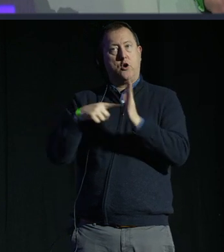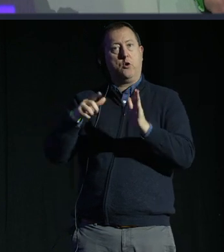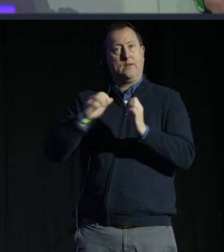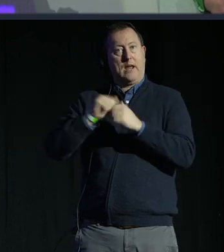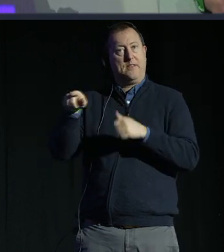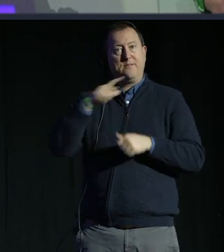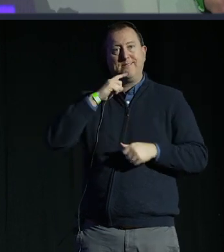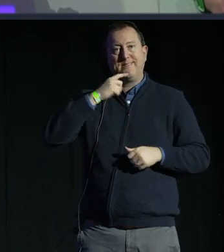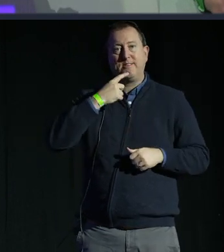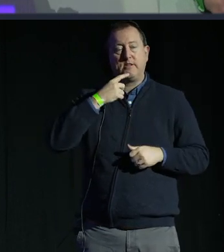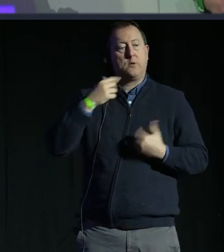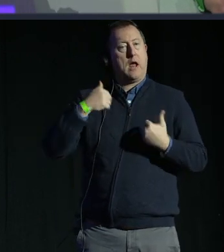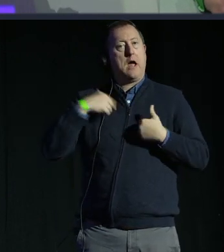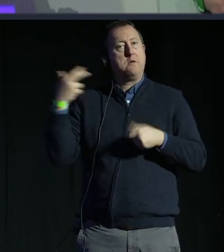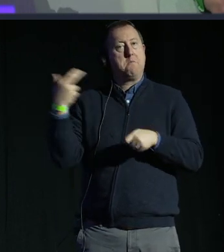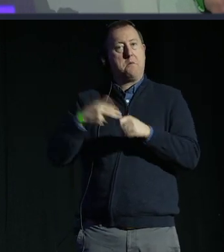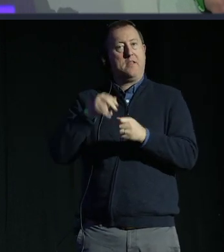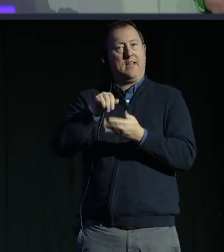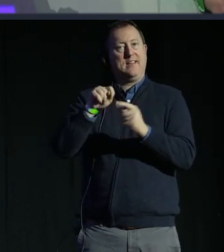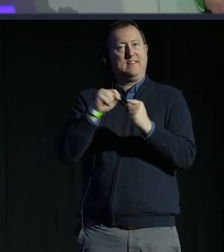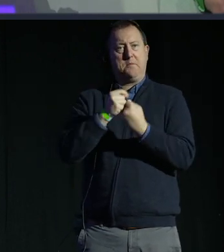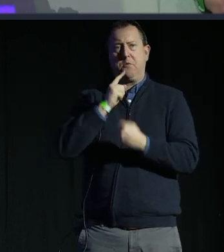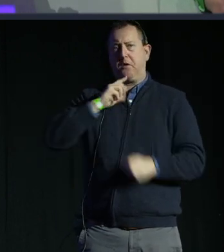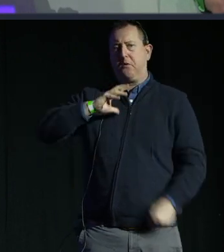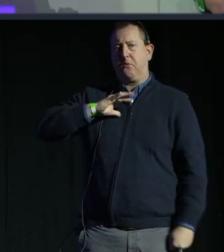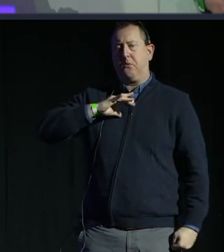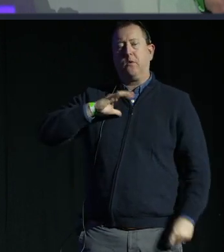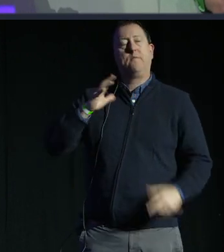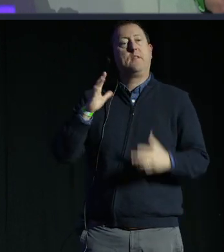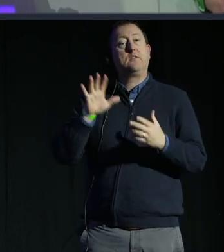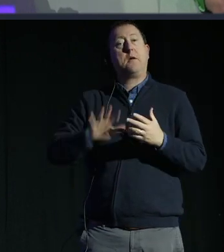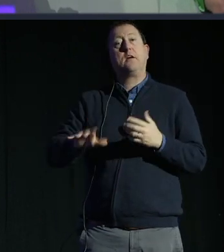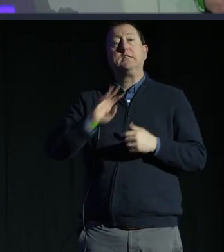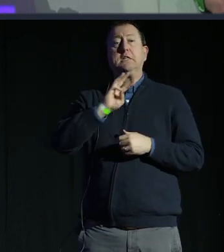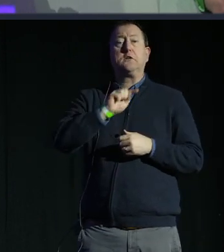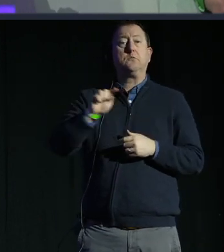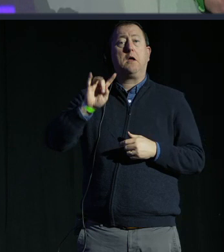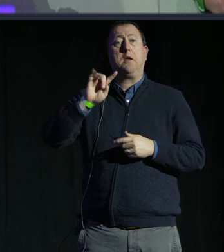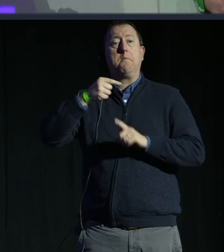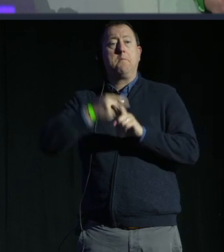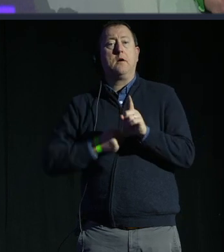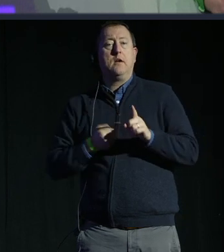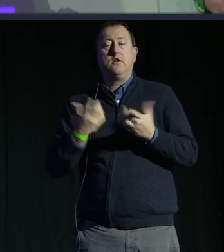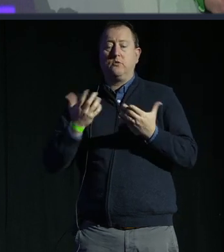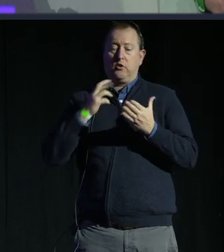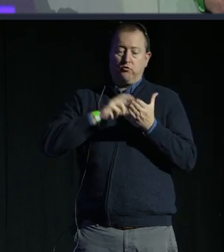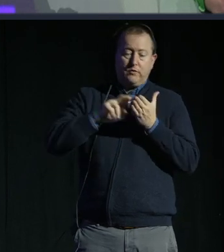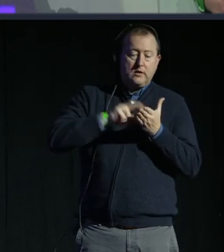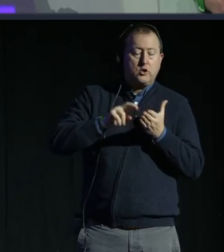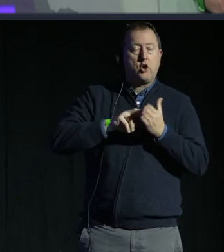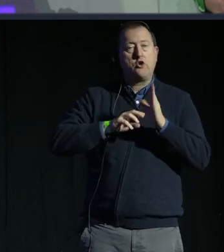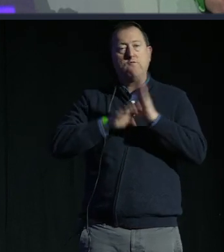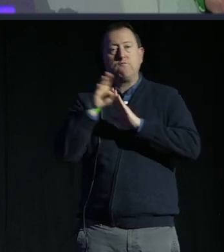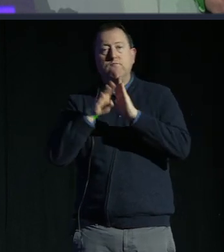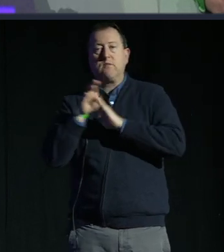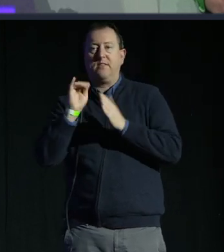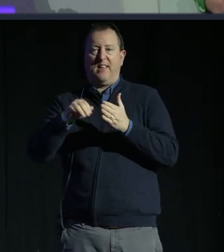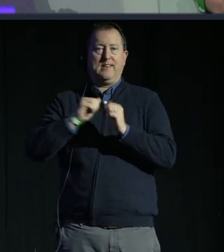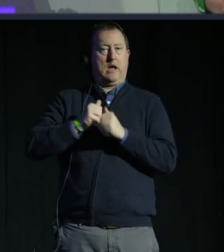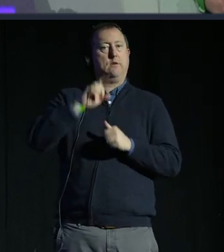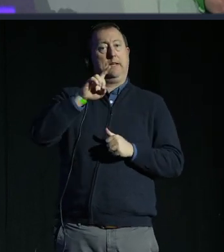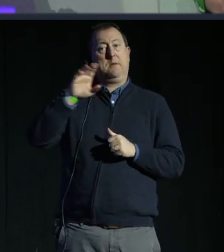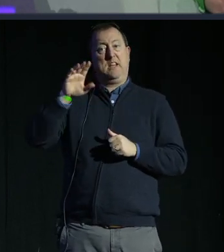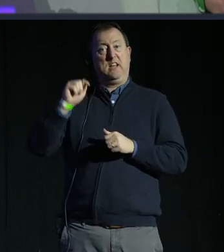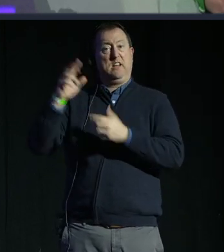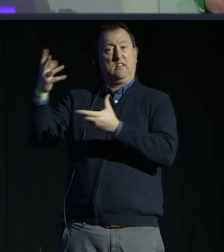so that team, I got to be a part of it, which was really cool, spent about 6 to 8 months doing research and development. Ultimately, that's how DBT came into the picture